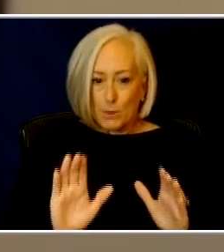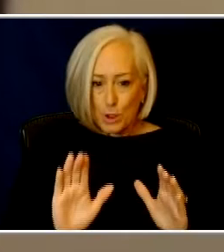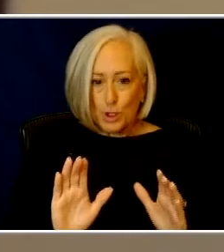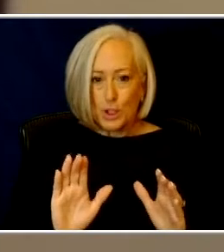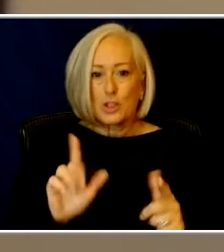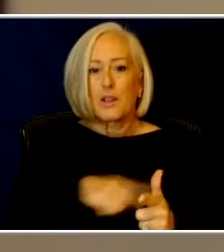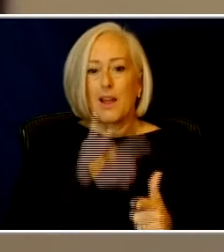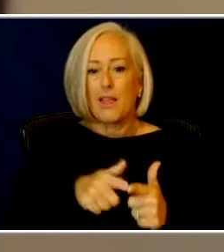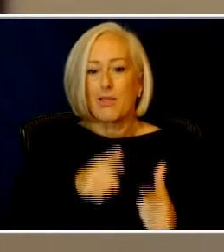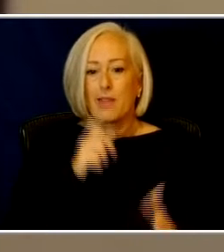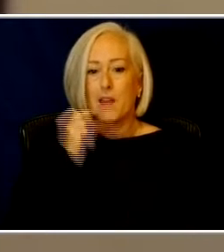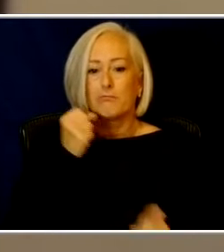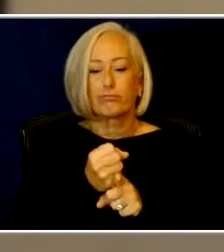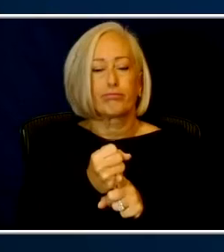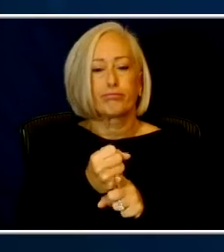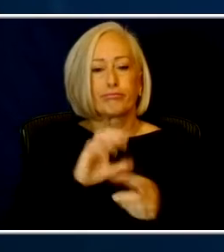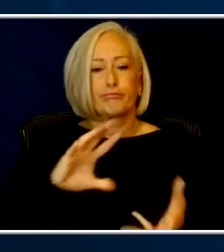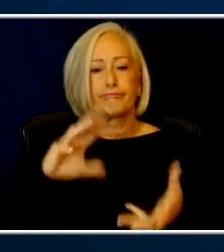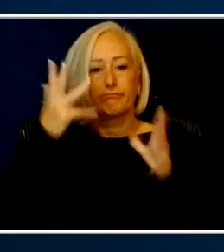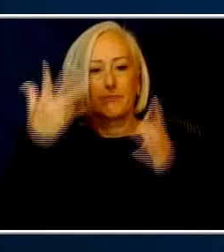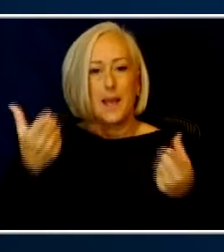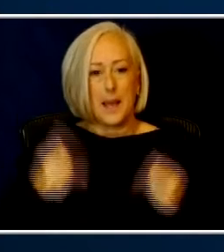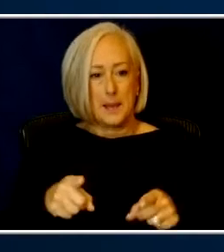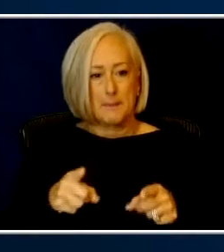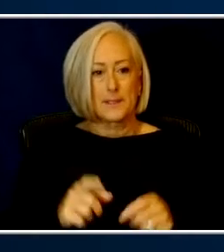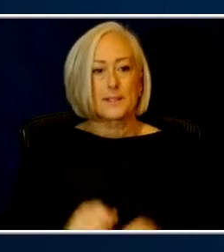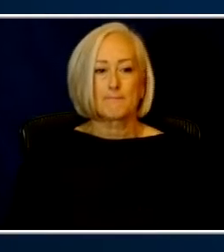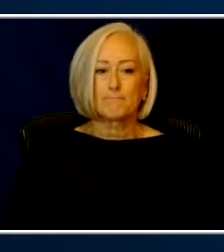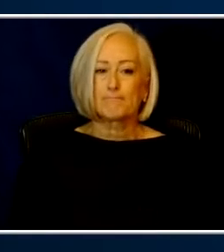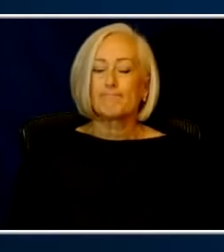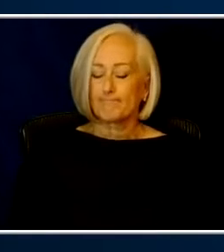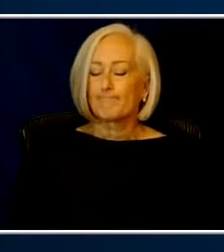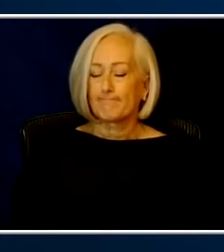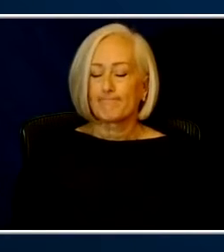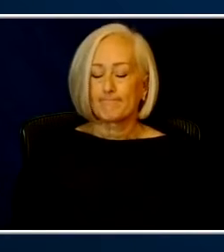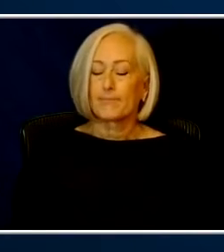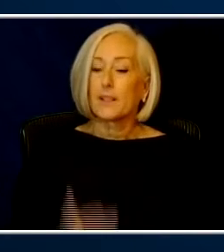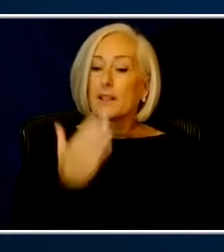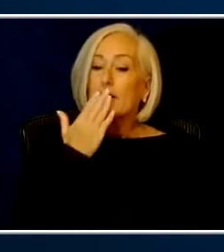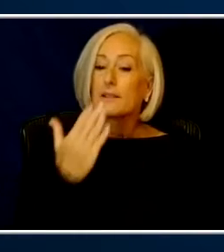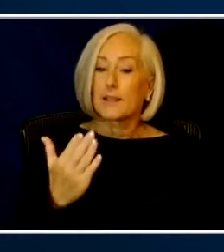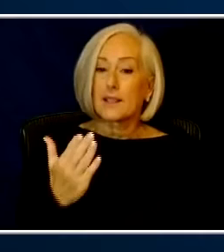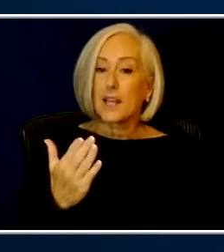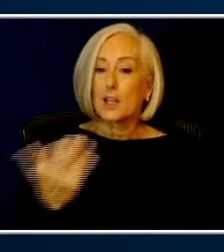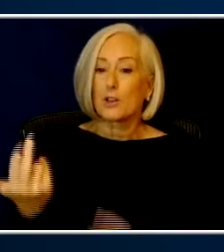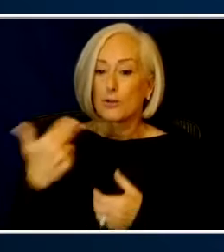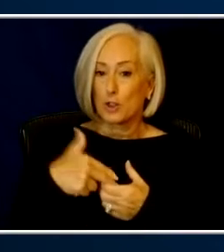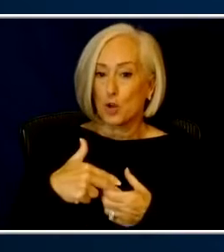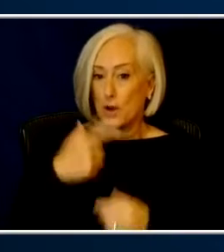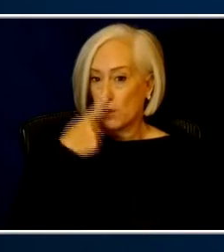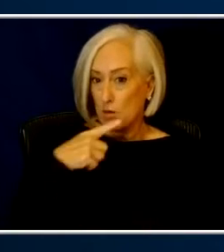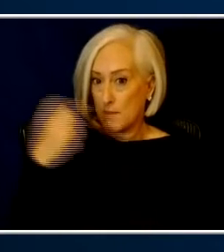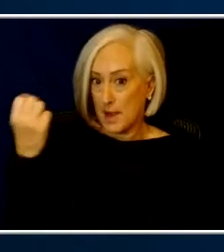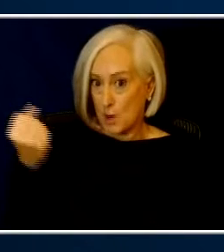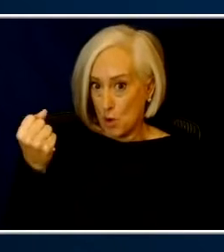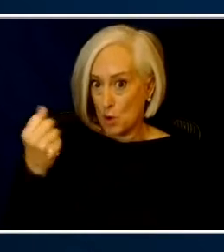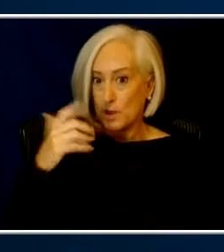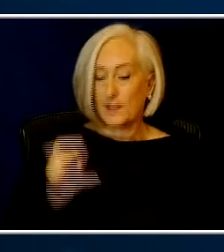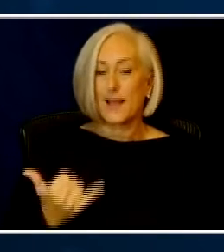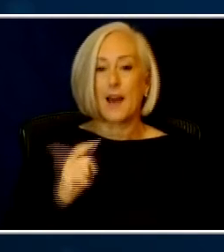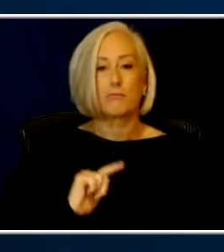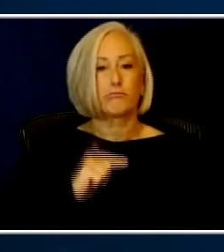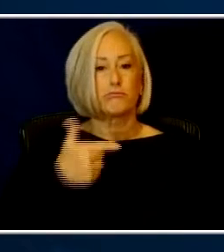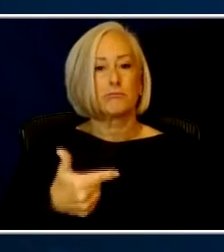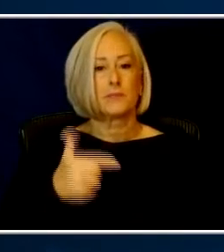the mix. So. Yeah. Geez. Okay. Well, thank you very much for joining us. Hang on there. I'm going to turn now to our CMOs and kind of go through